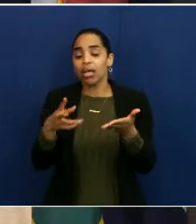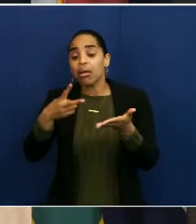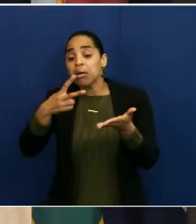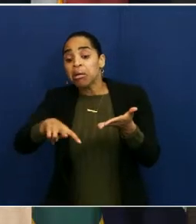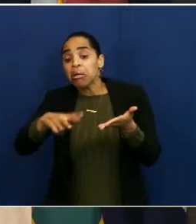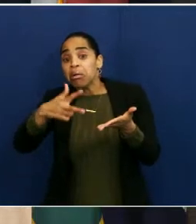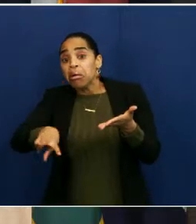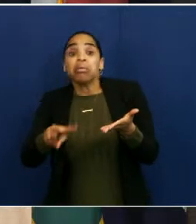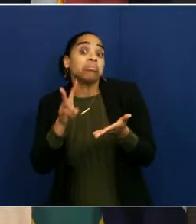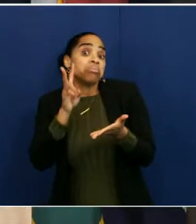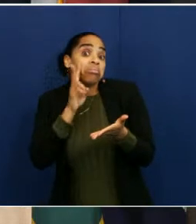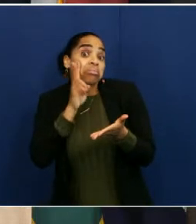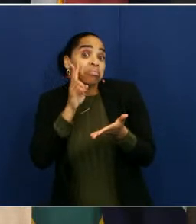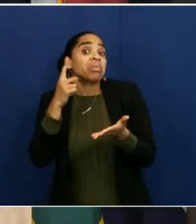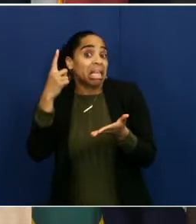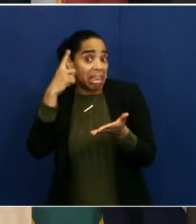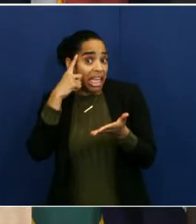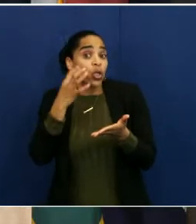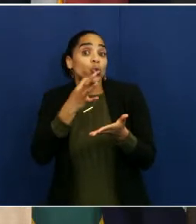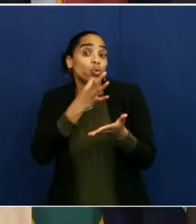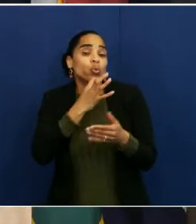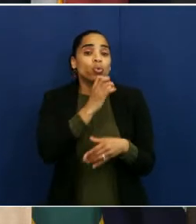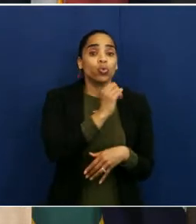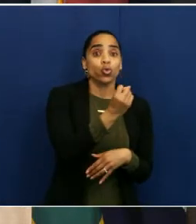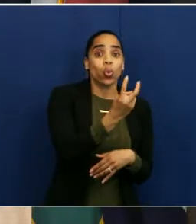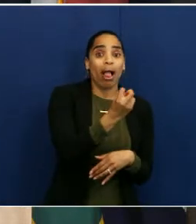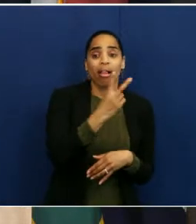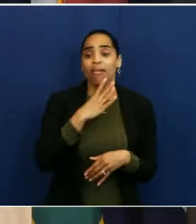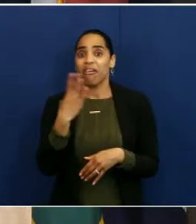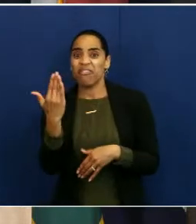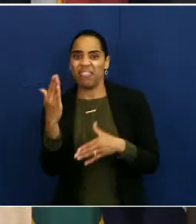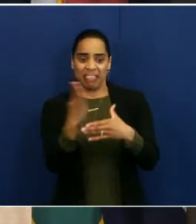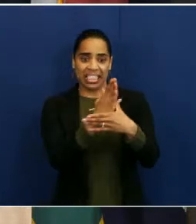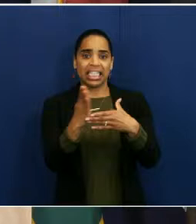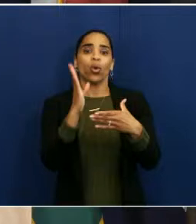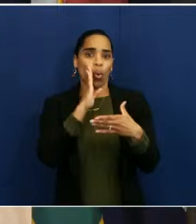the 12 to 15-year-old age group